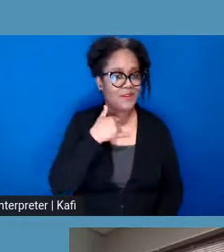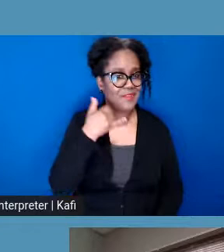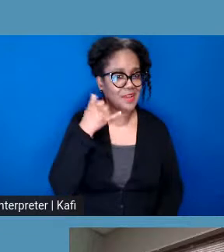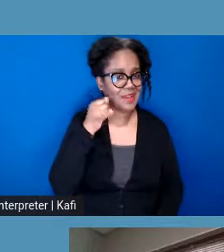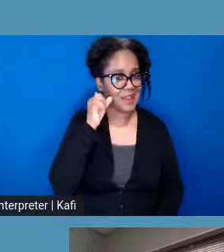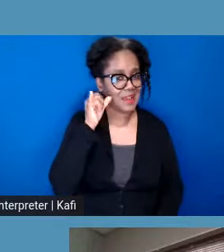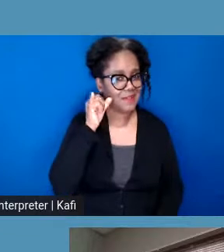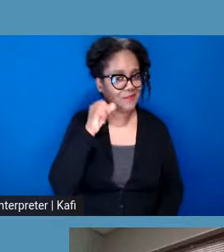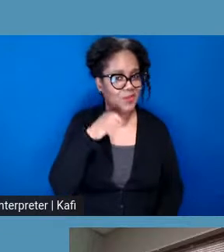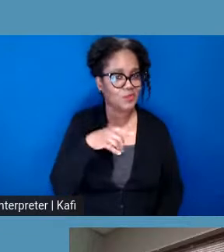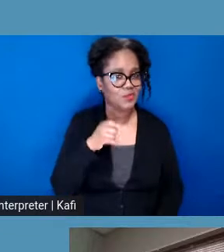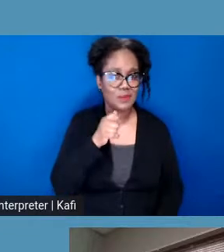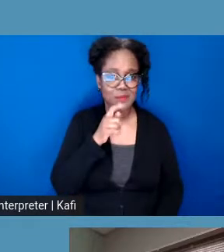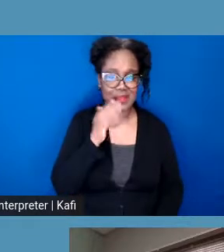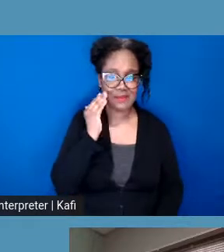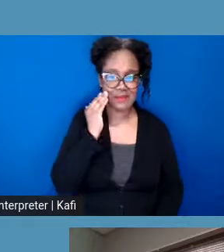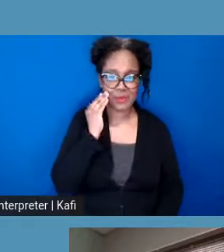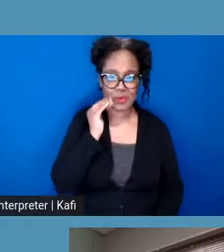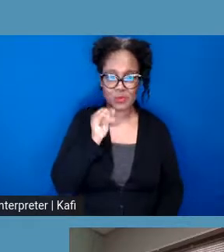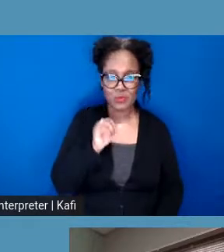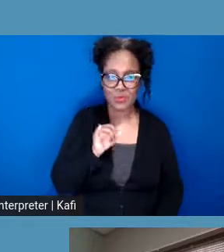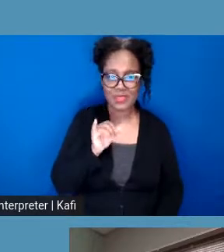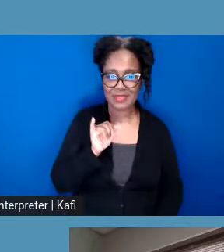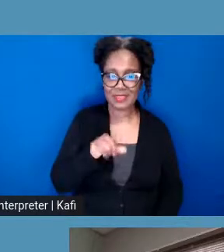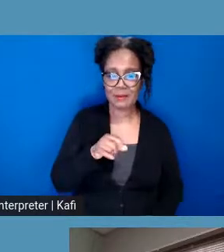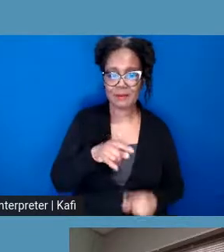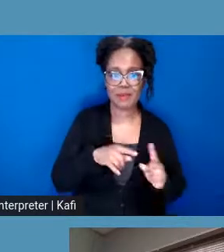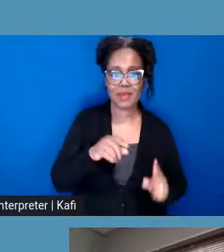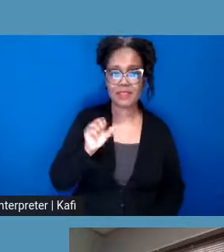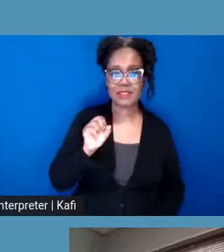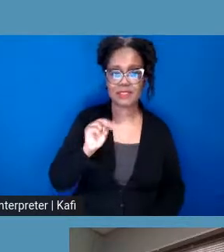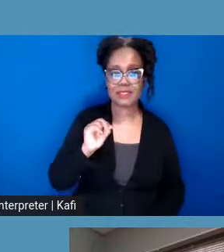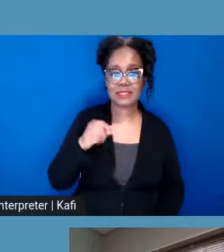but Snapseed's good for Androids.